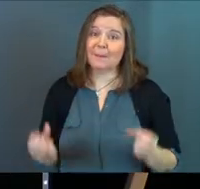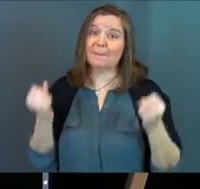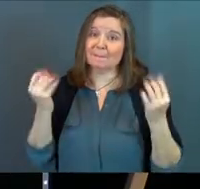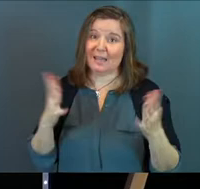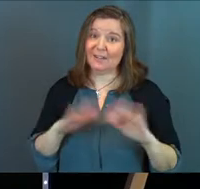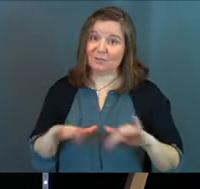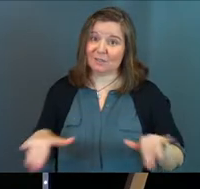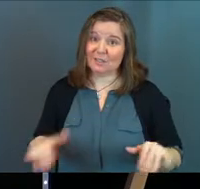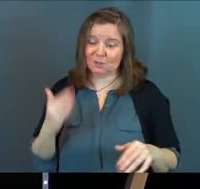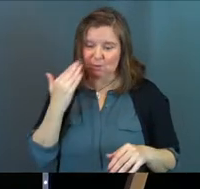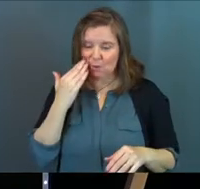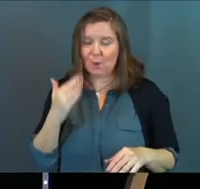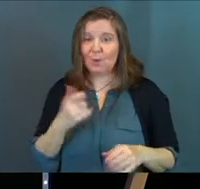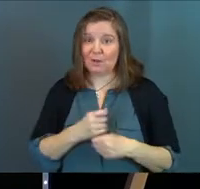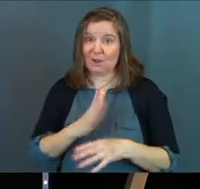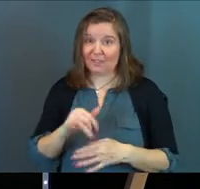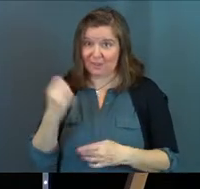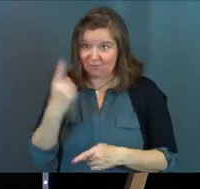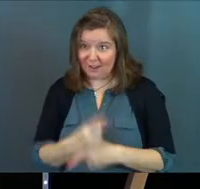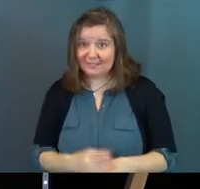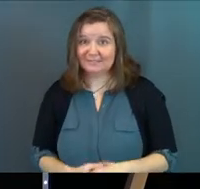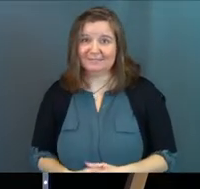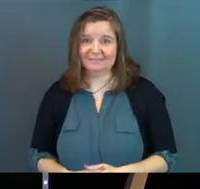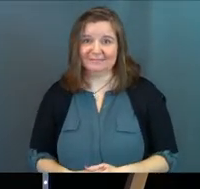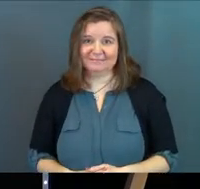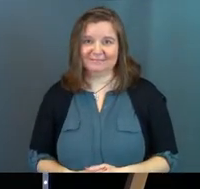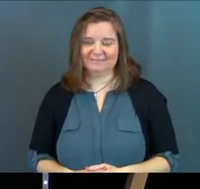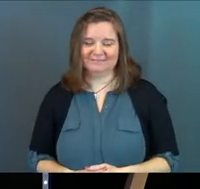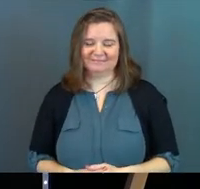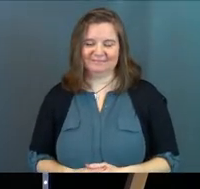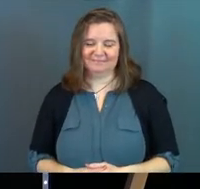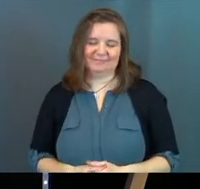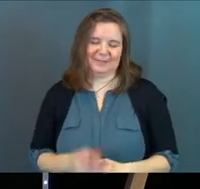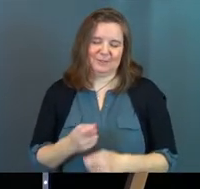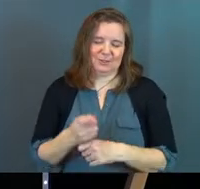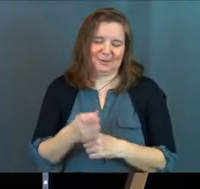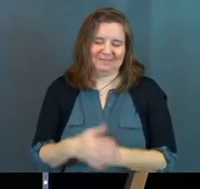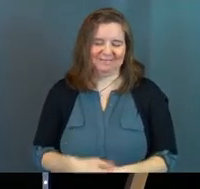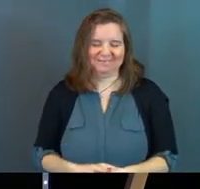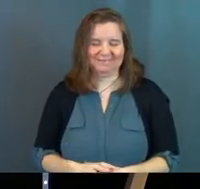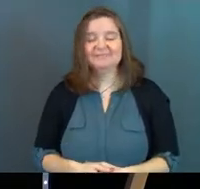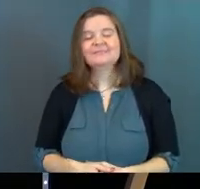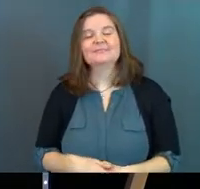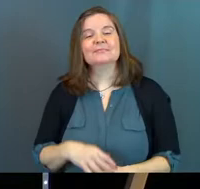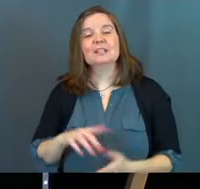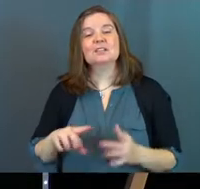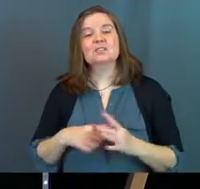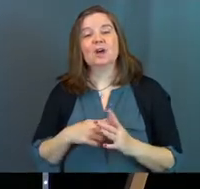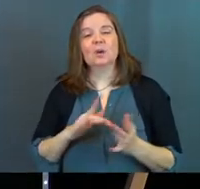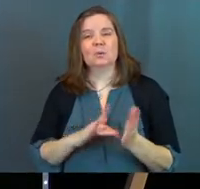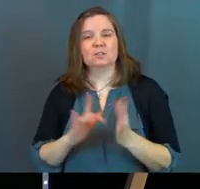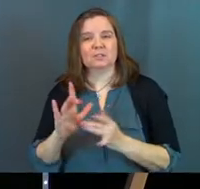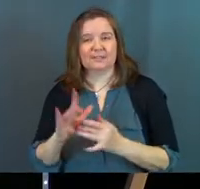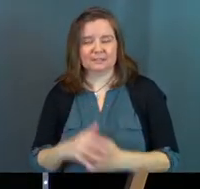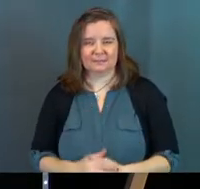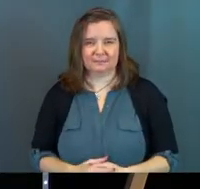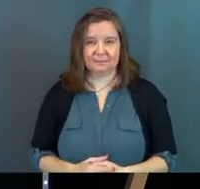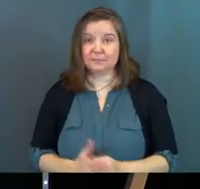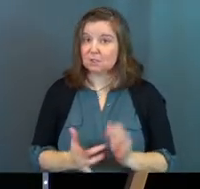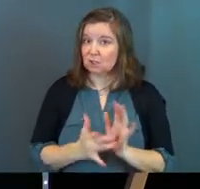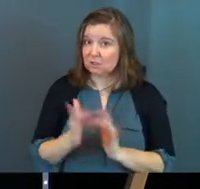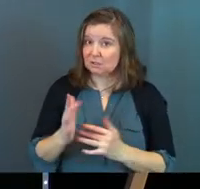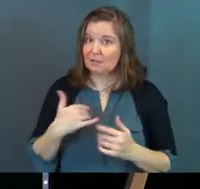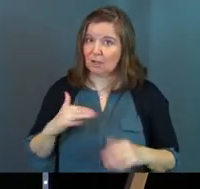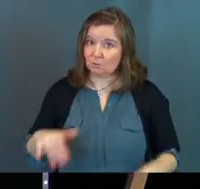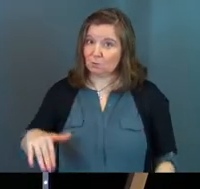many of those children. You know what causes that, right? Just joking. Let's start with Jesus.